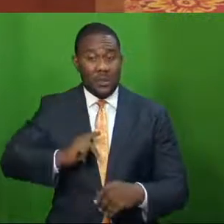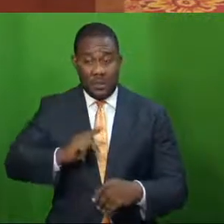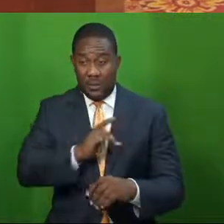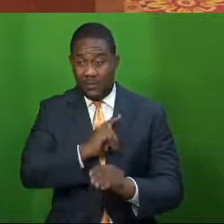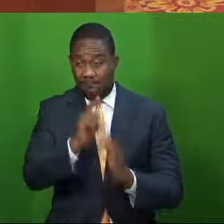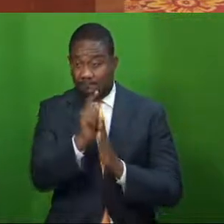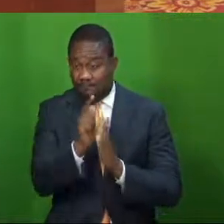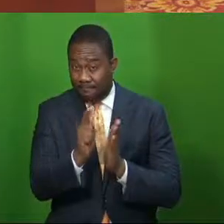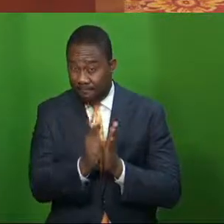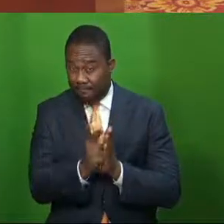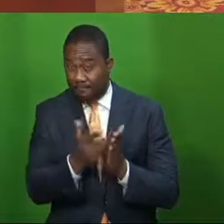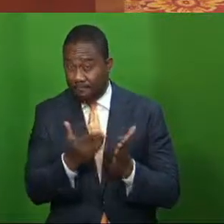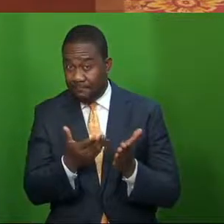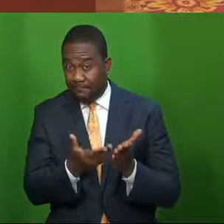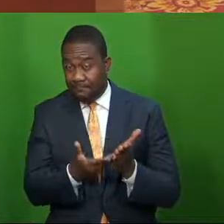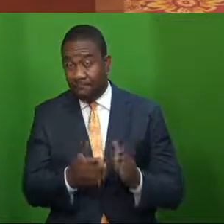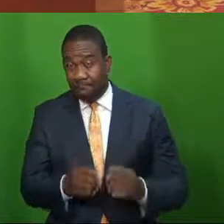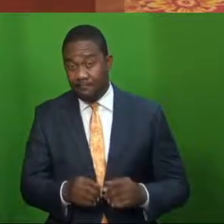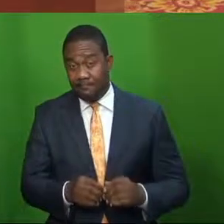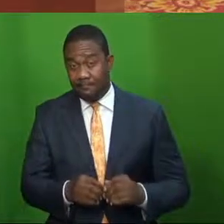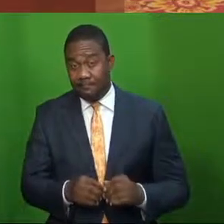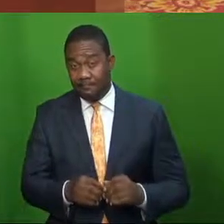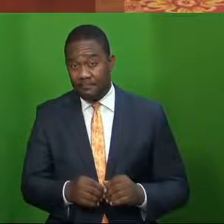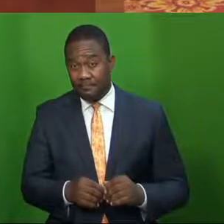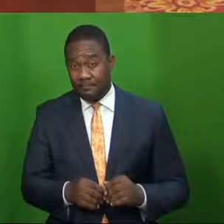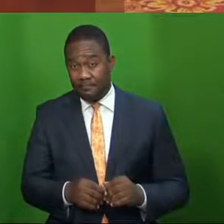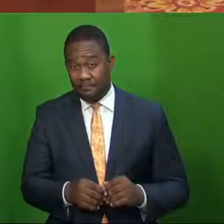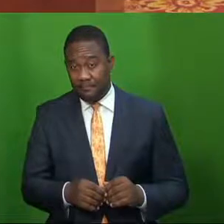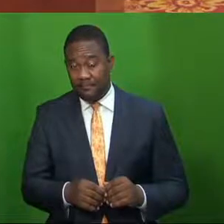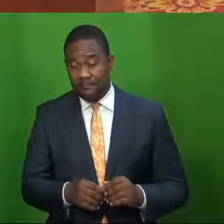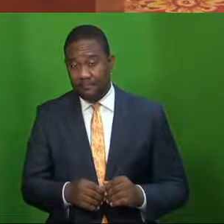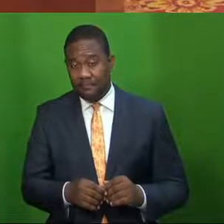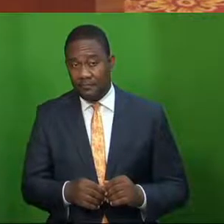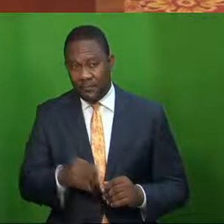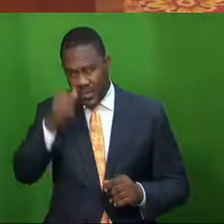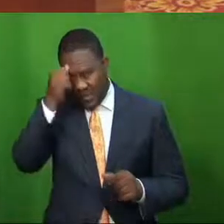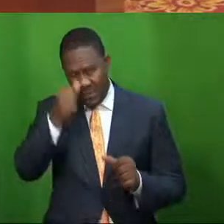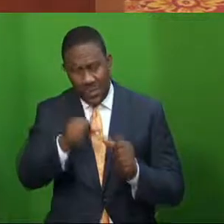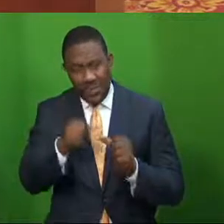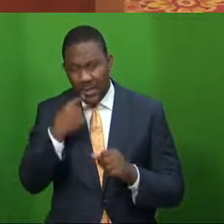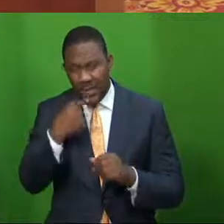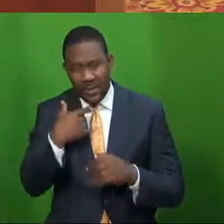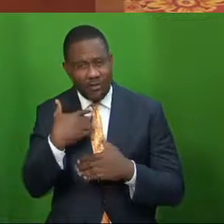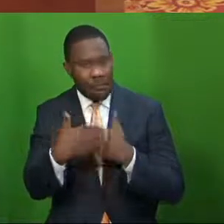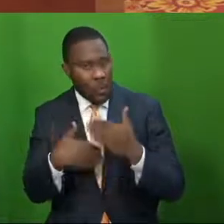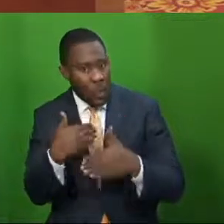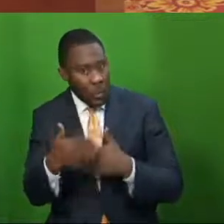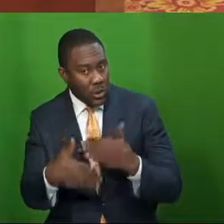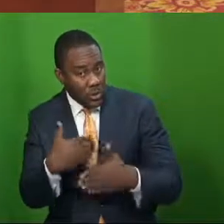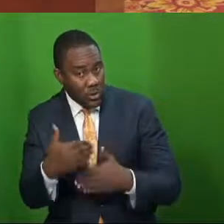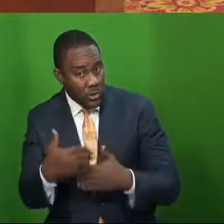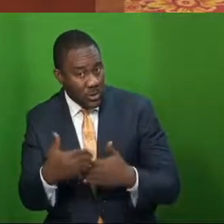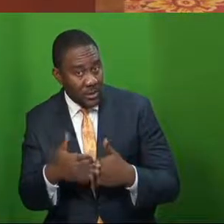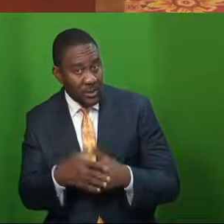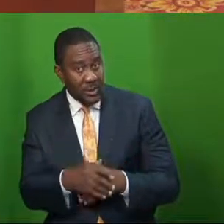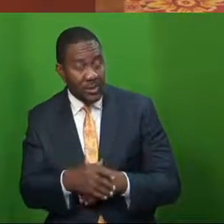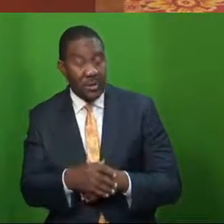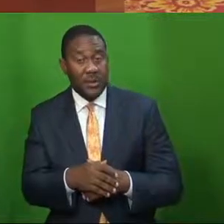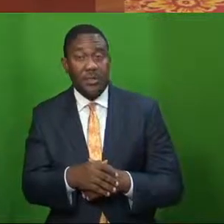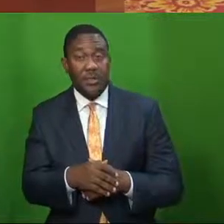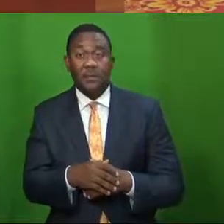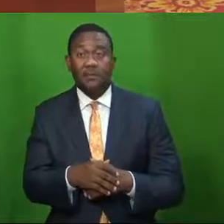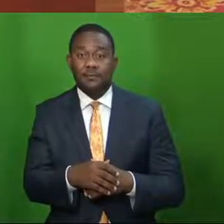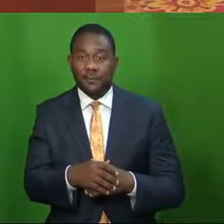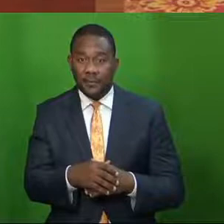listen to me, I related to the processes of handling it. We need to compose the standing orders